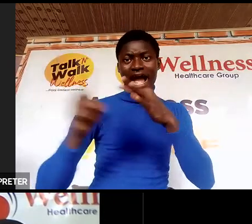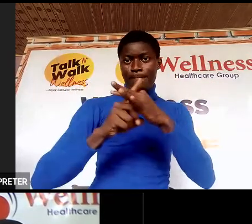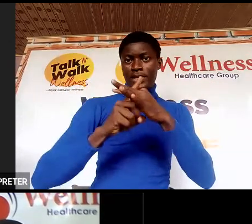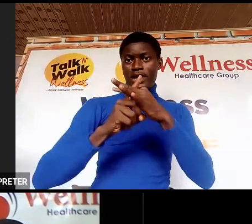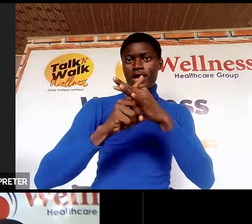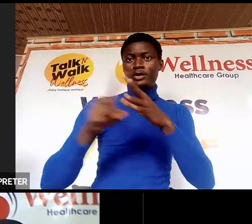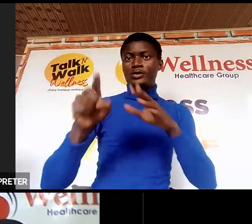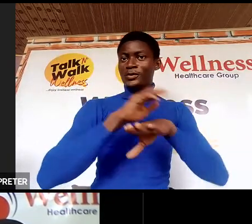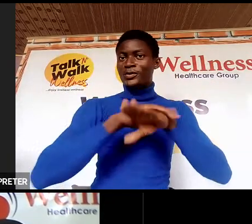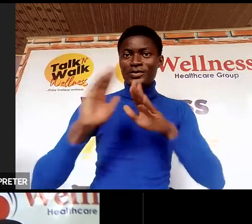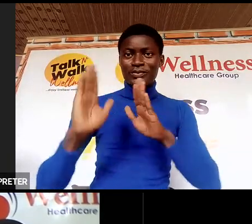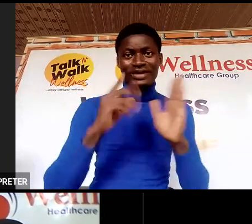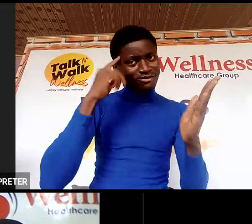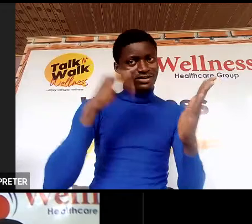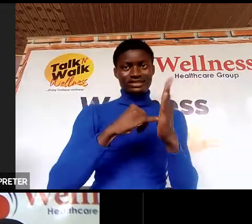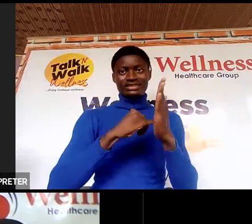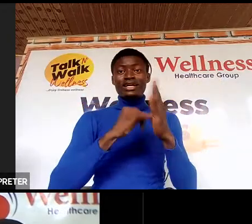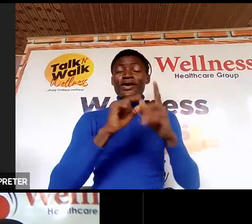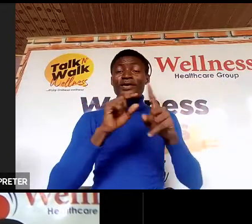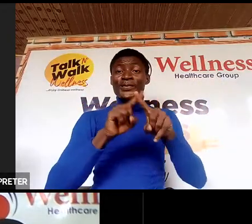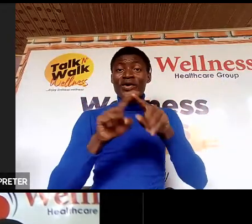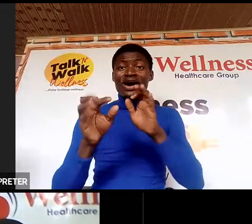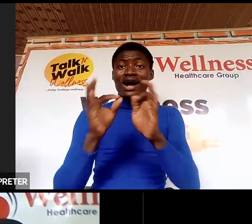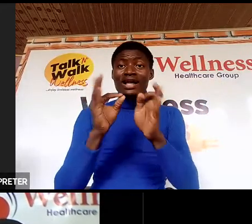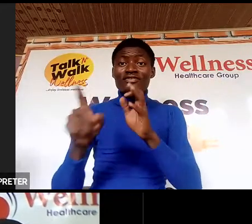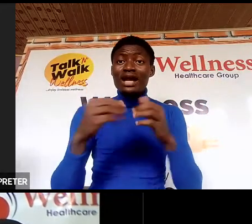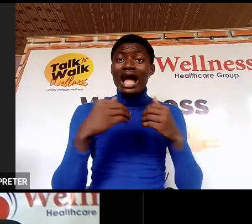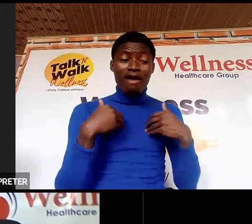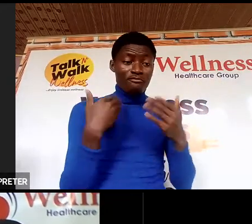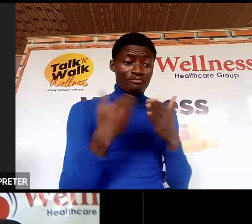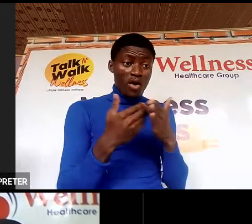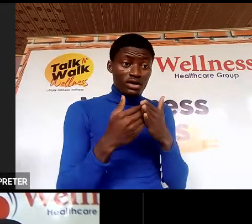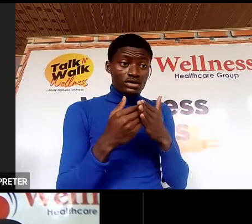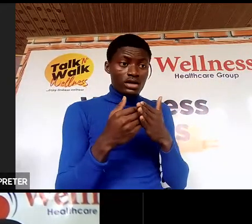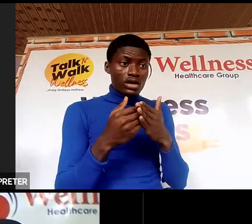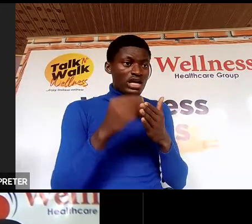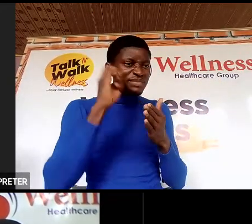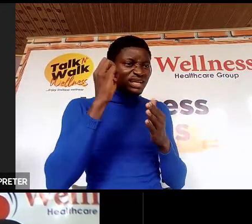a particular business opportunity, it might be a